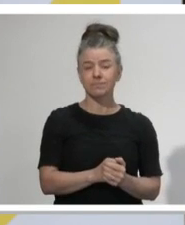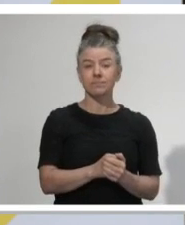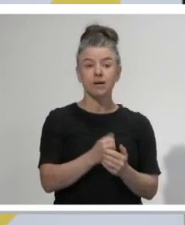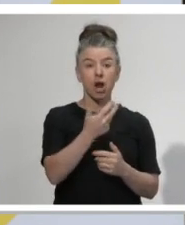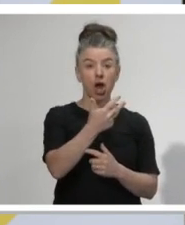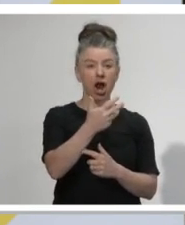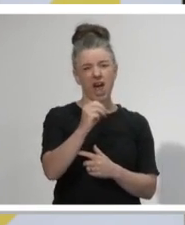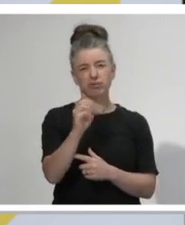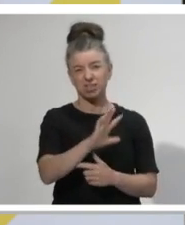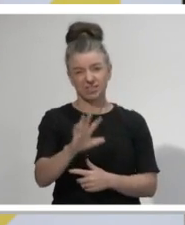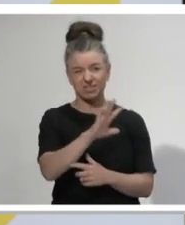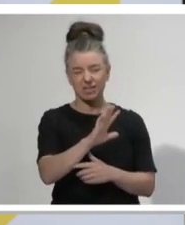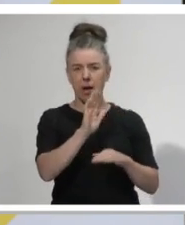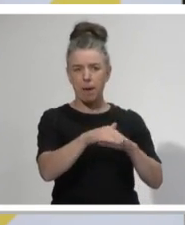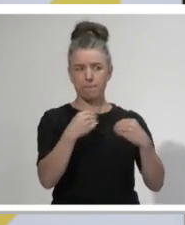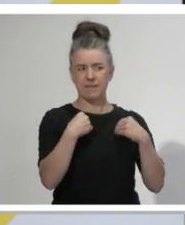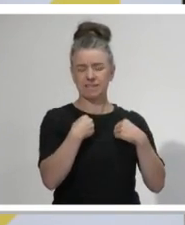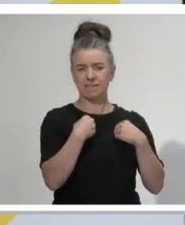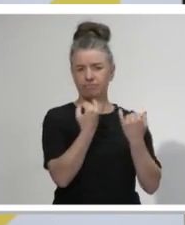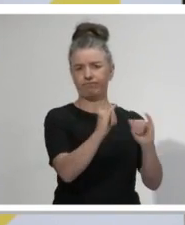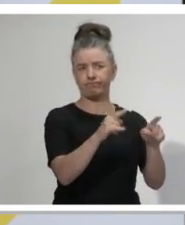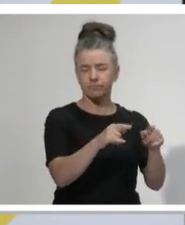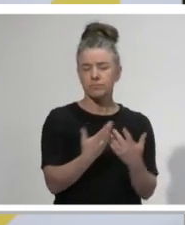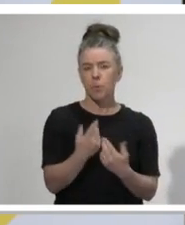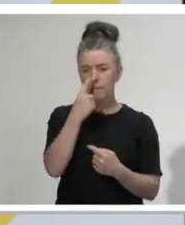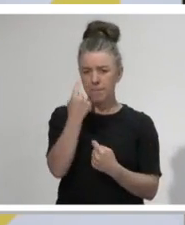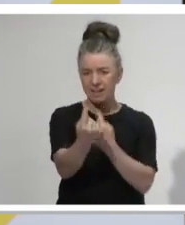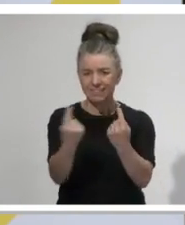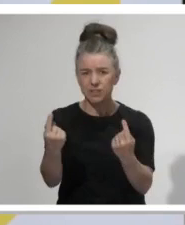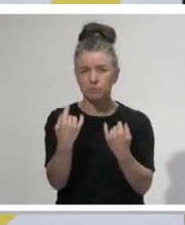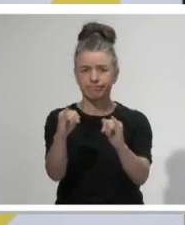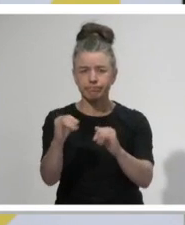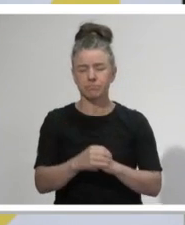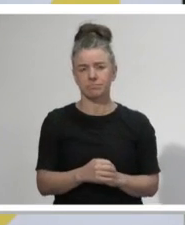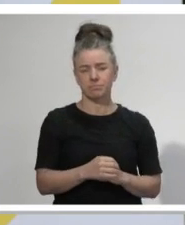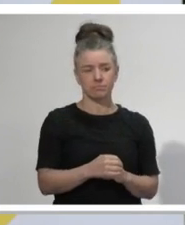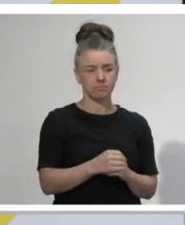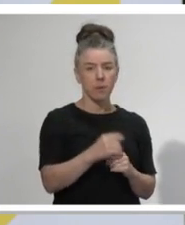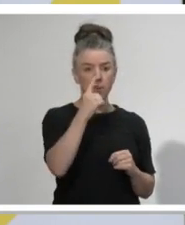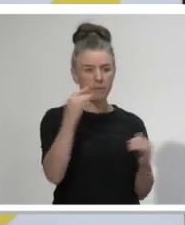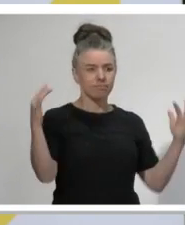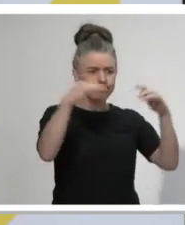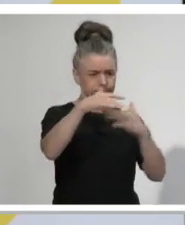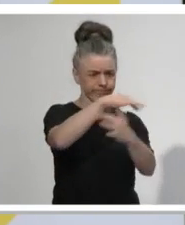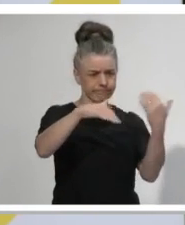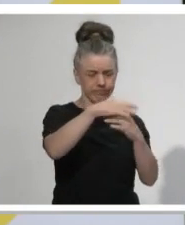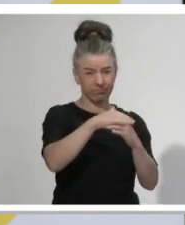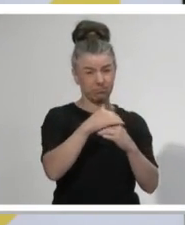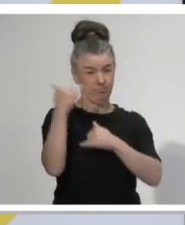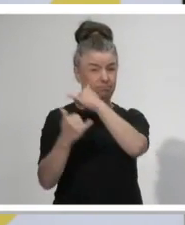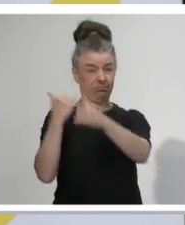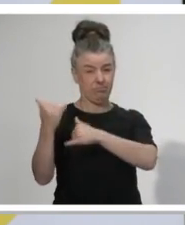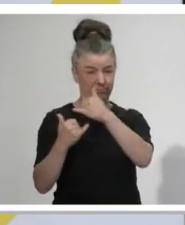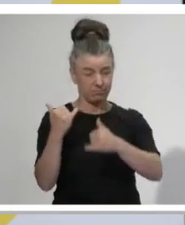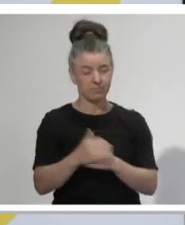businesses, and 785 about individuals, 325 about mass gatherings. These are being followed